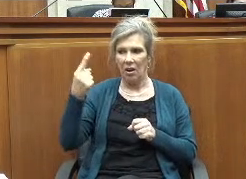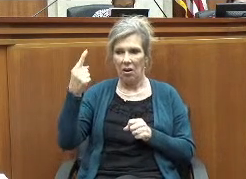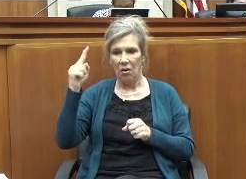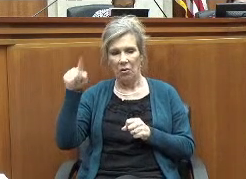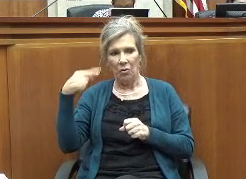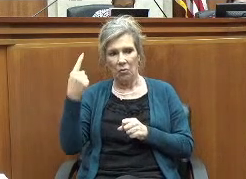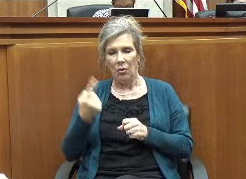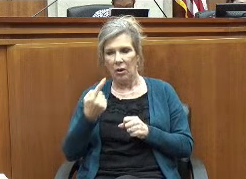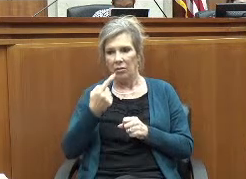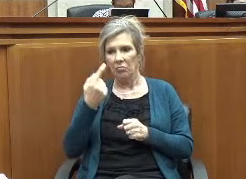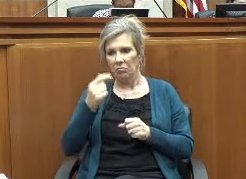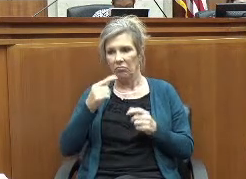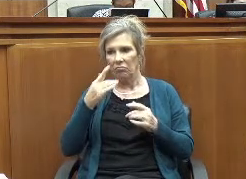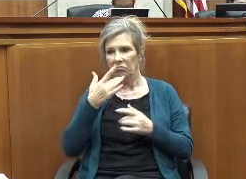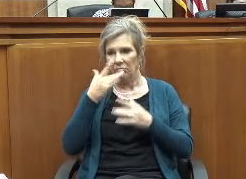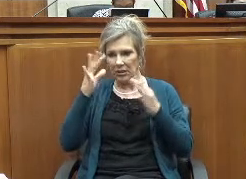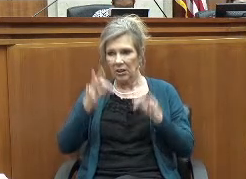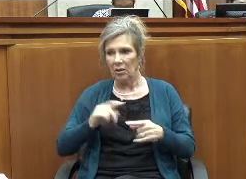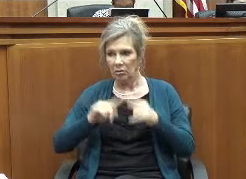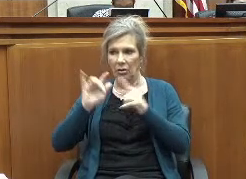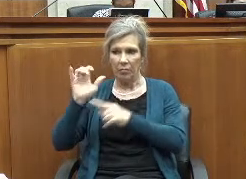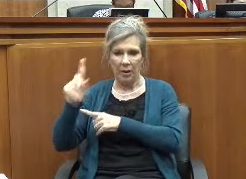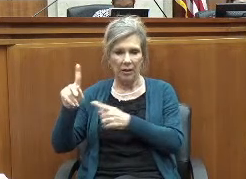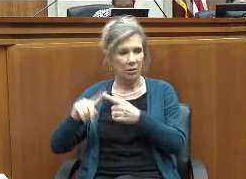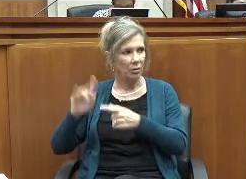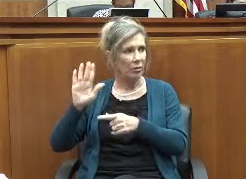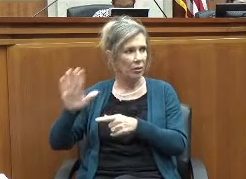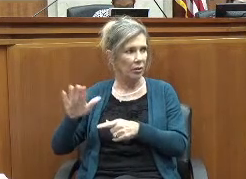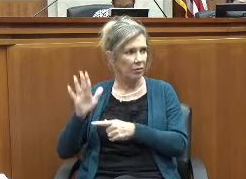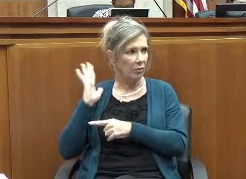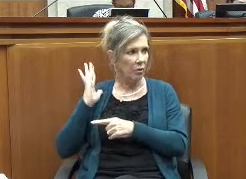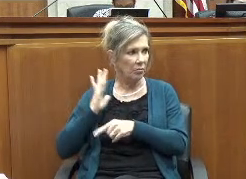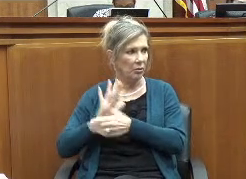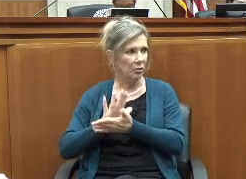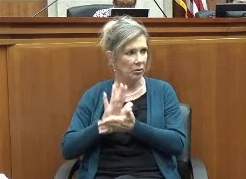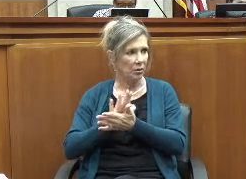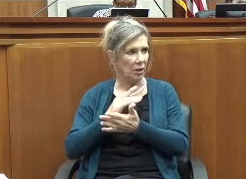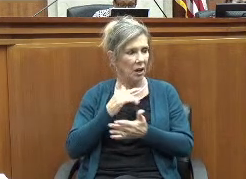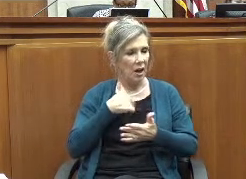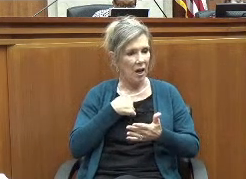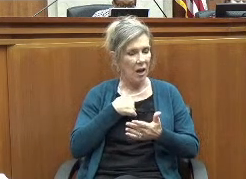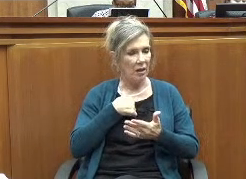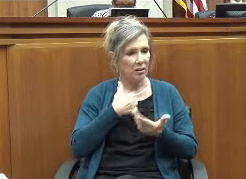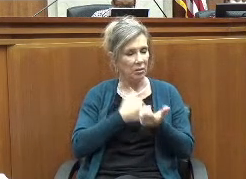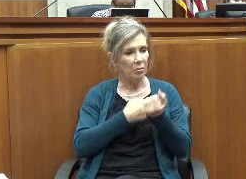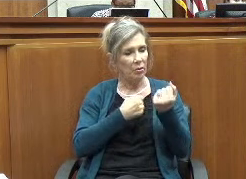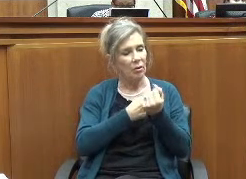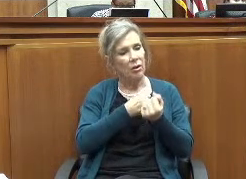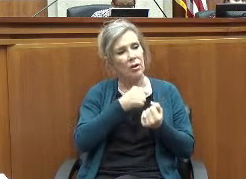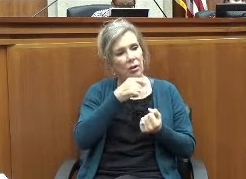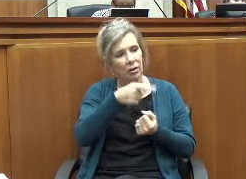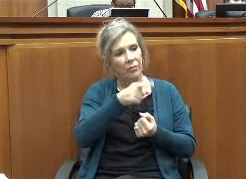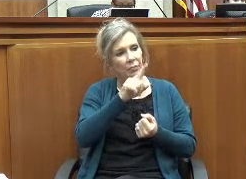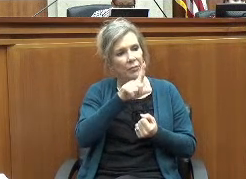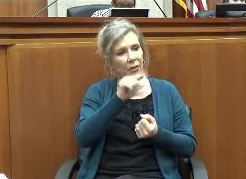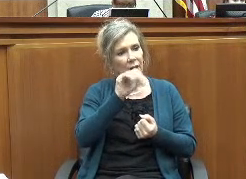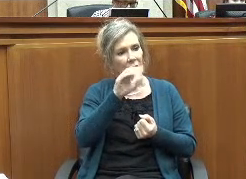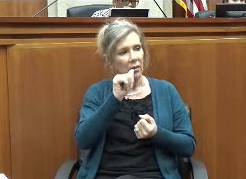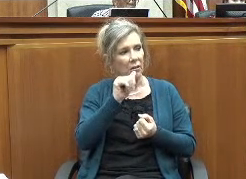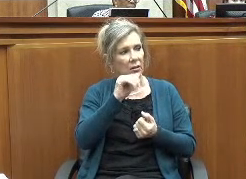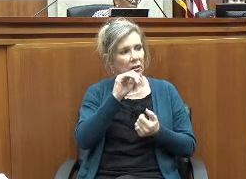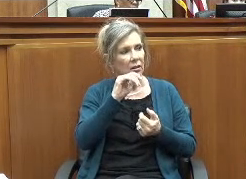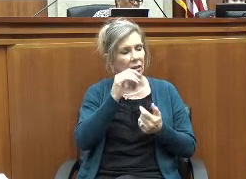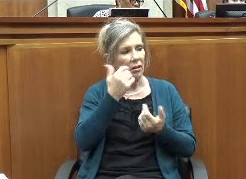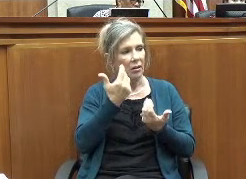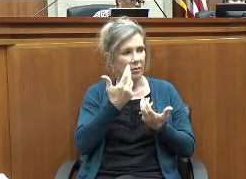former schools. Our state needs the Connections Academy model. As a service to students like me and to parents who cannot